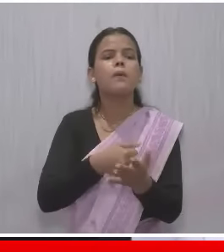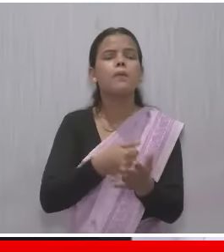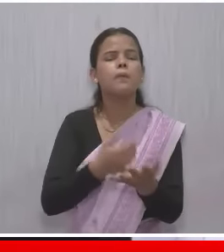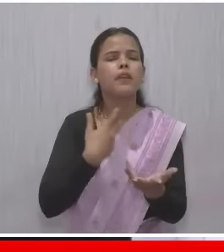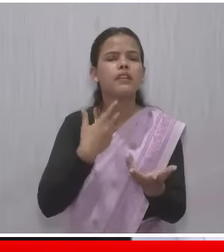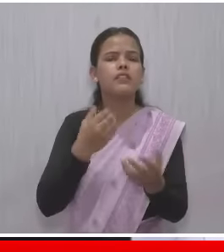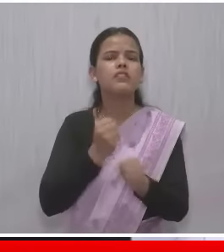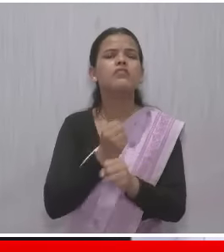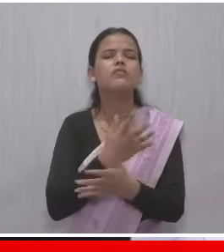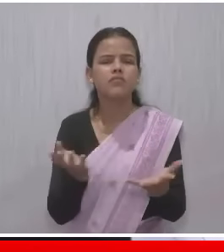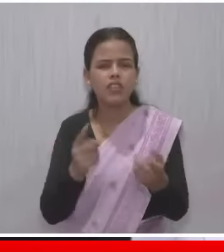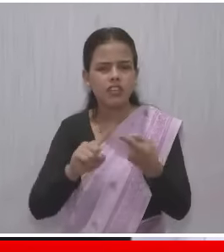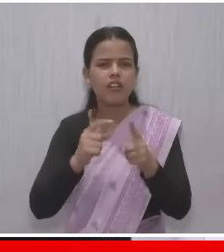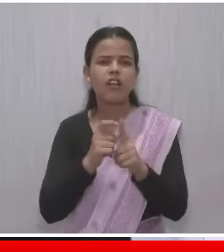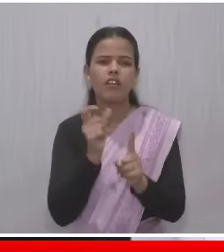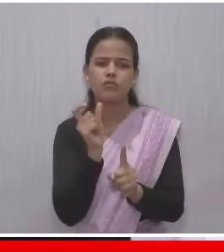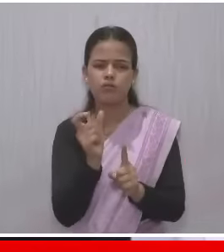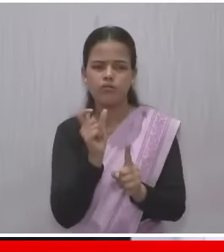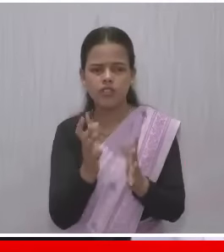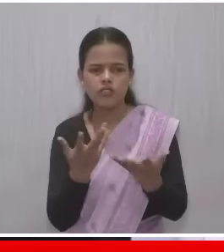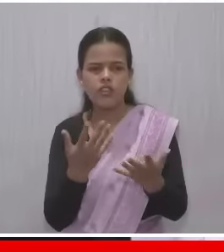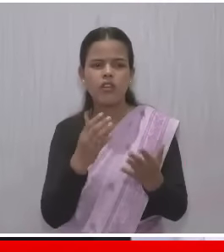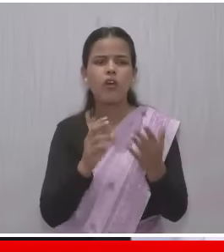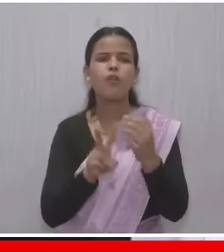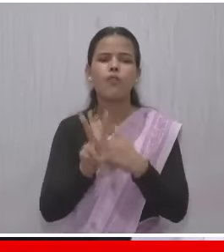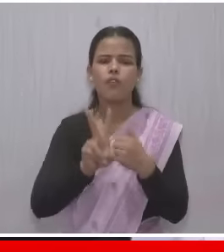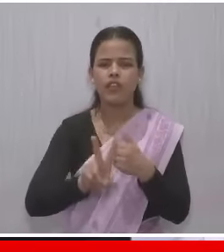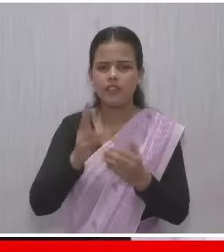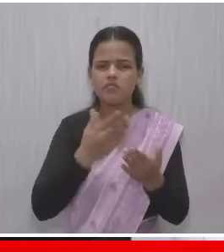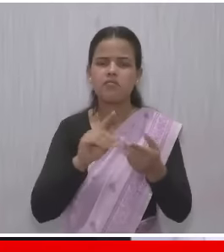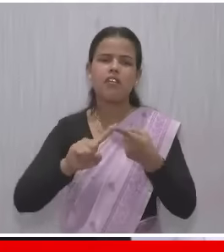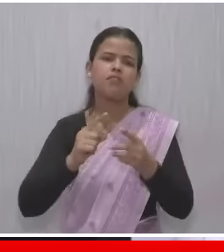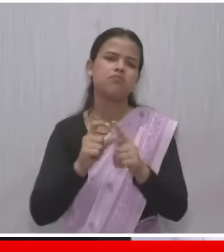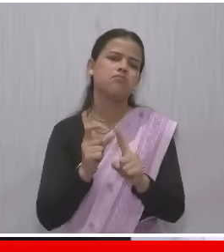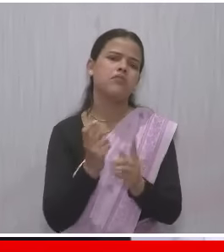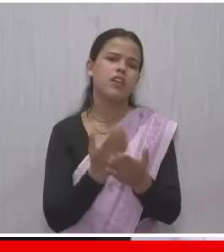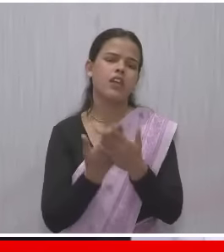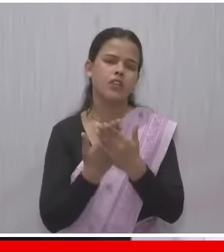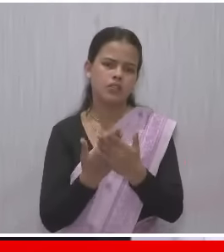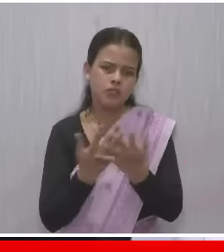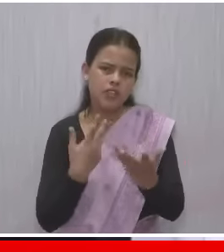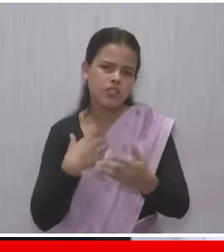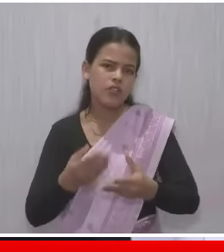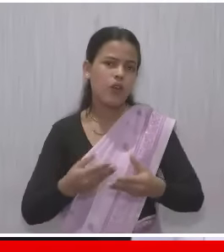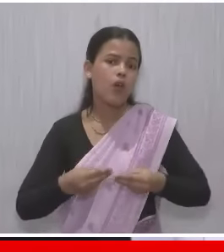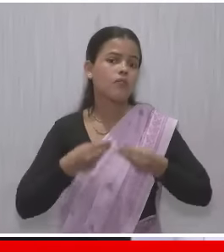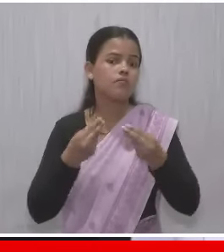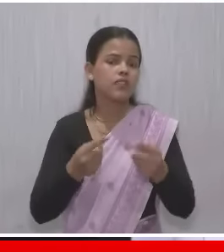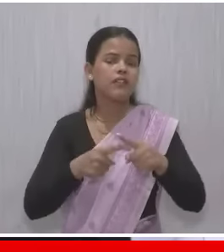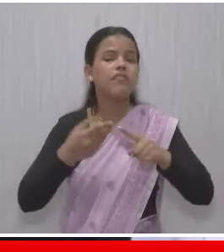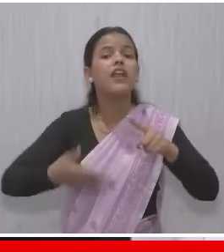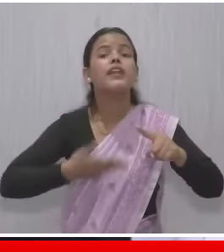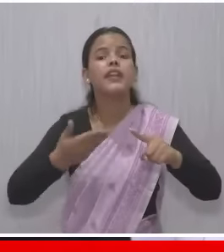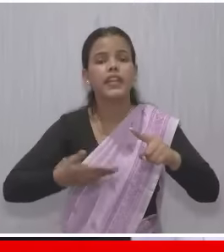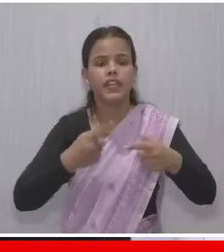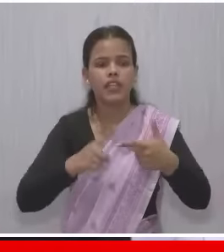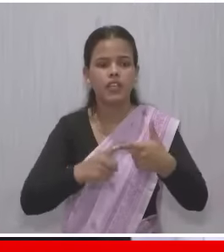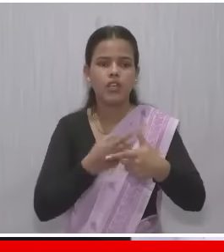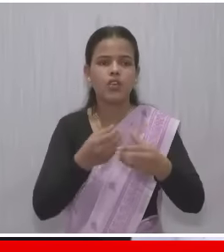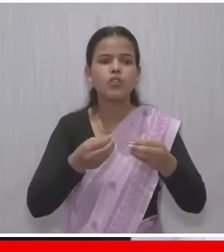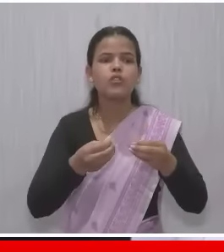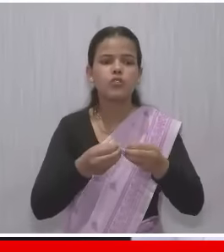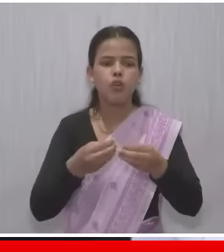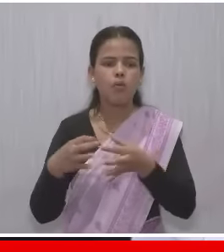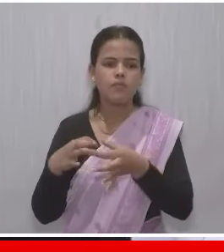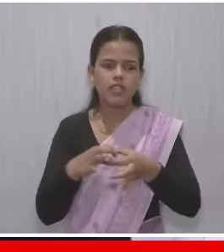general education. And we are going to provide training based on the job roles or